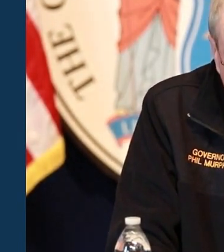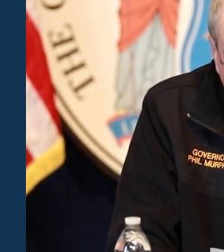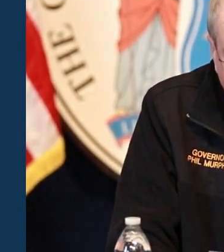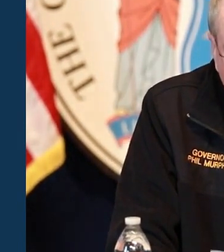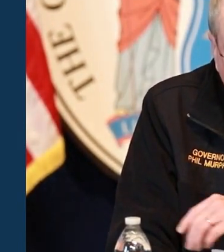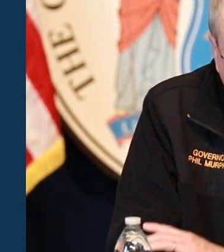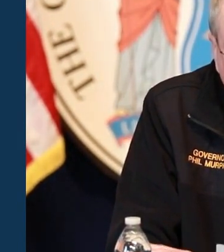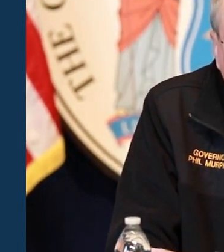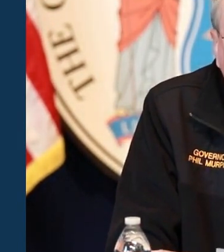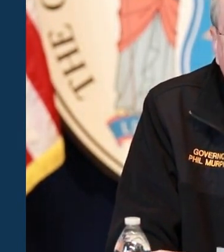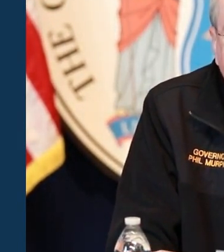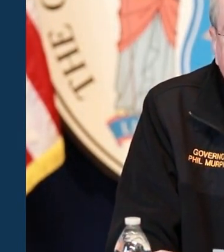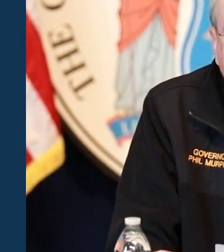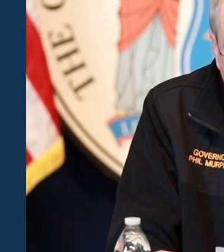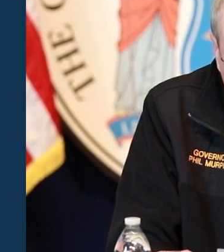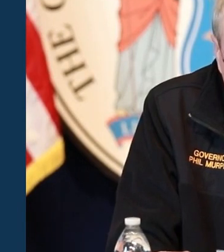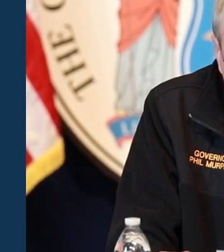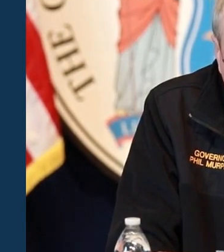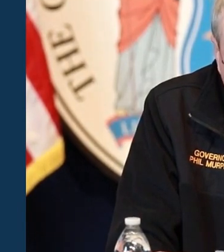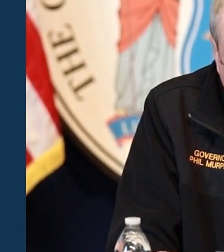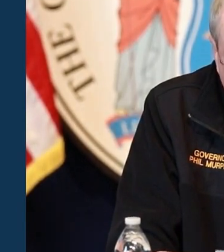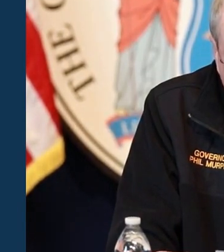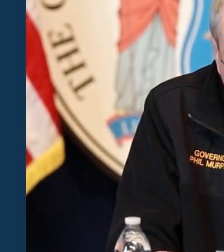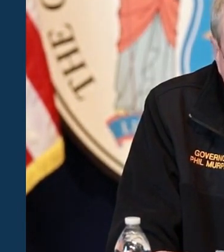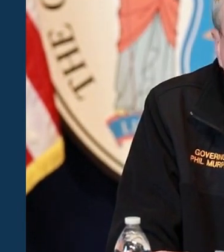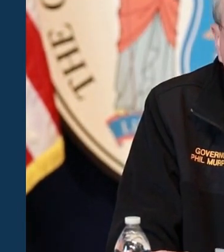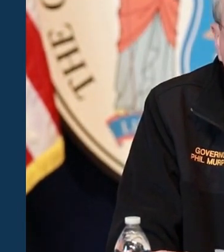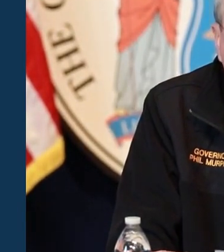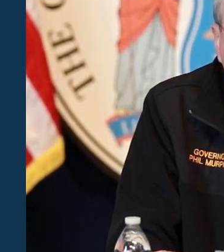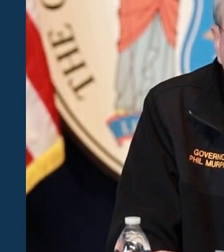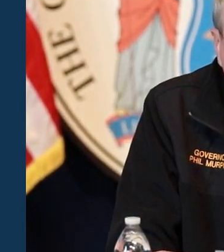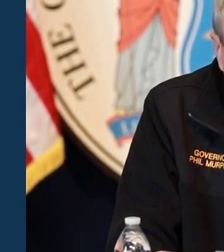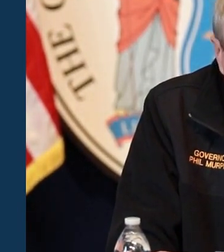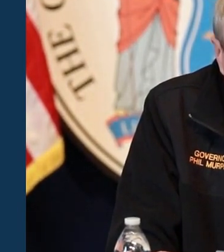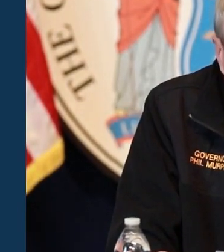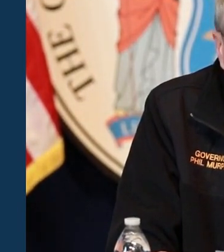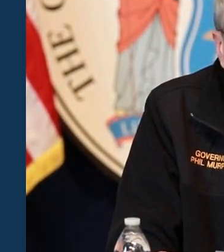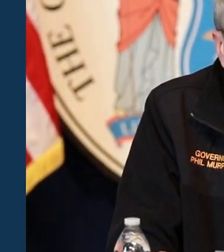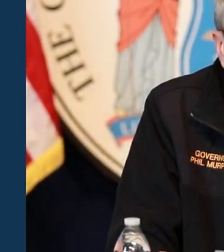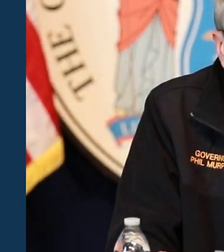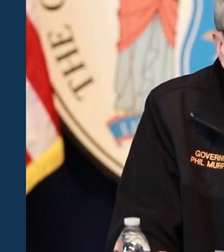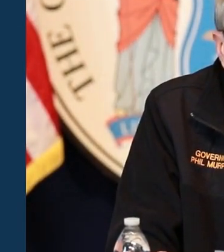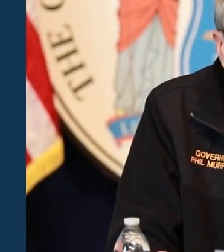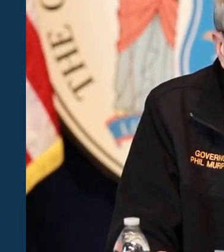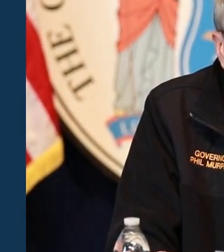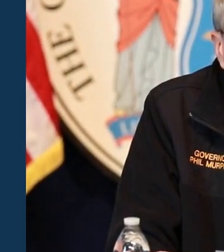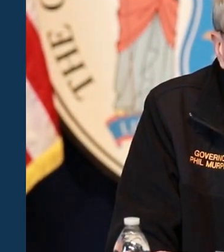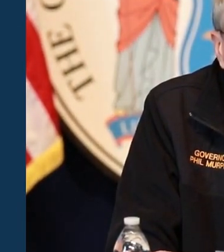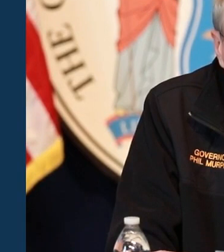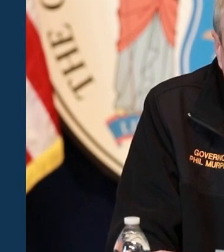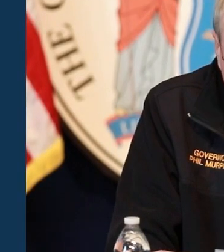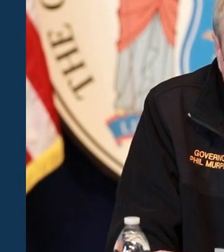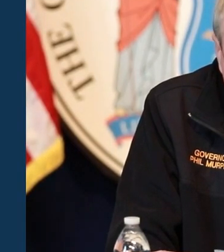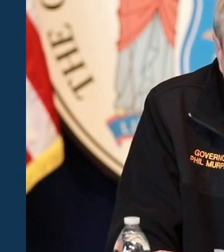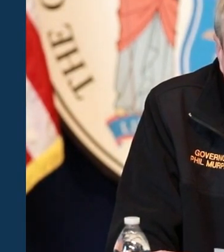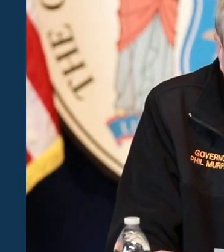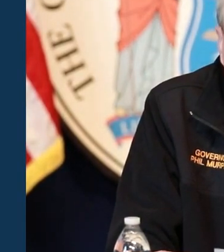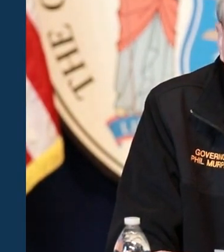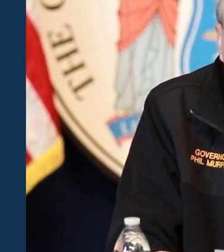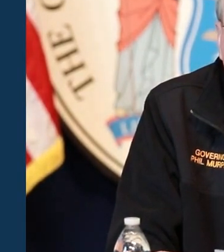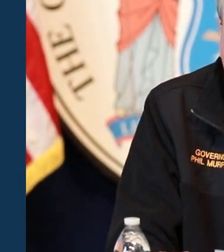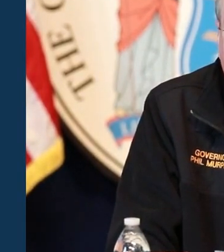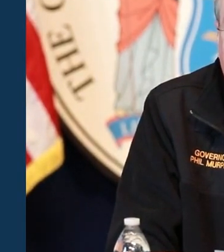Speaking of supplies, I want to give a huge thank you out to Uniqlo. You may know Uniqlo is an extraordinary